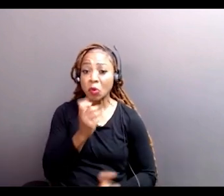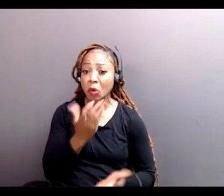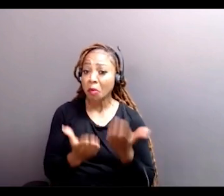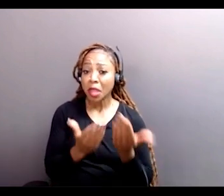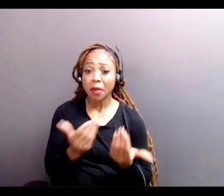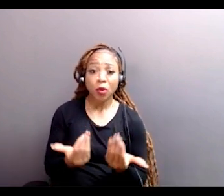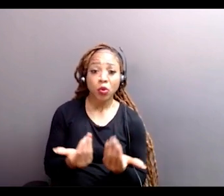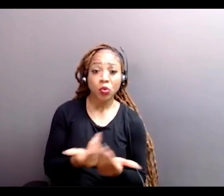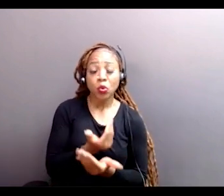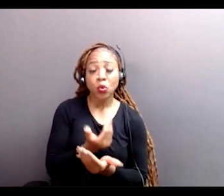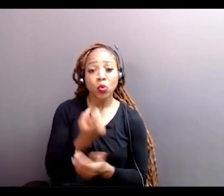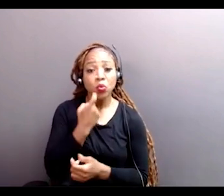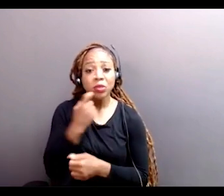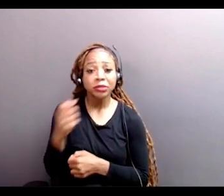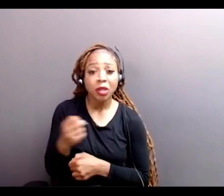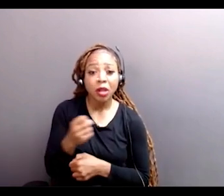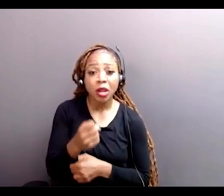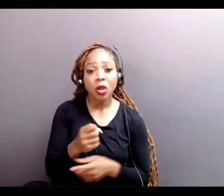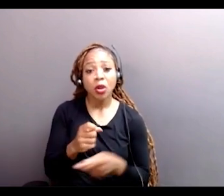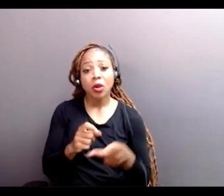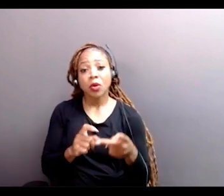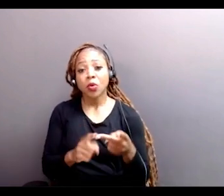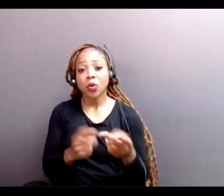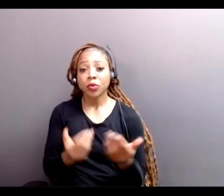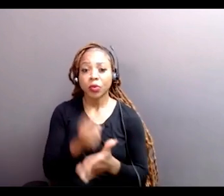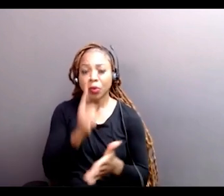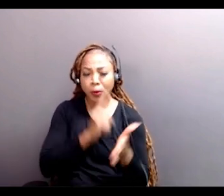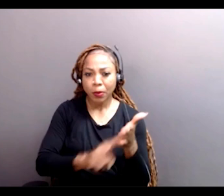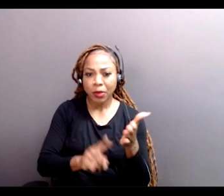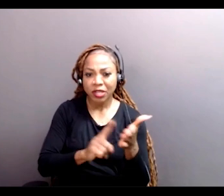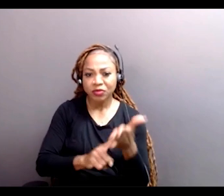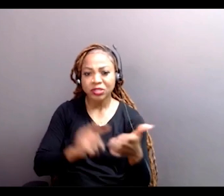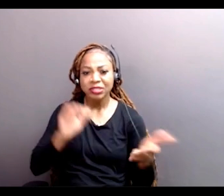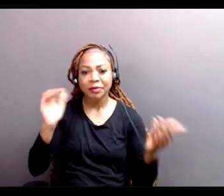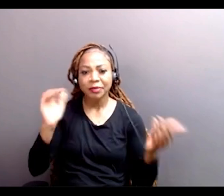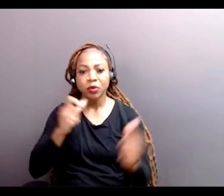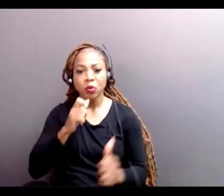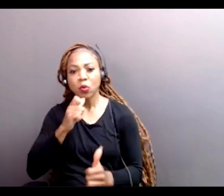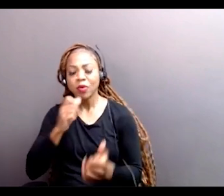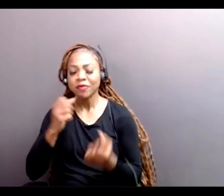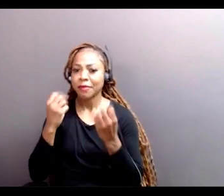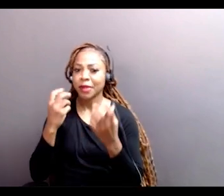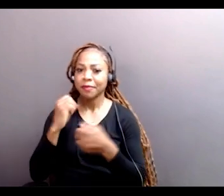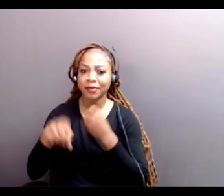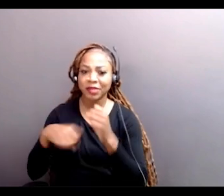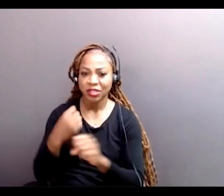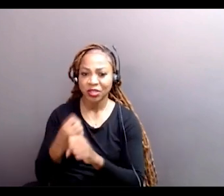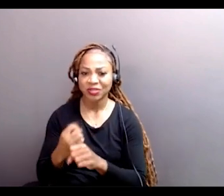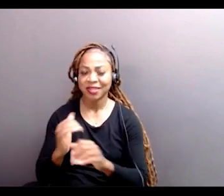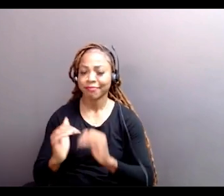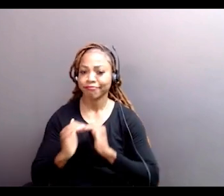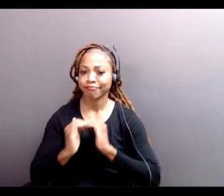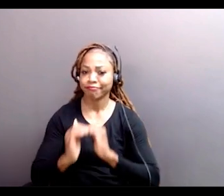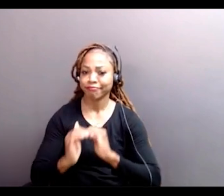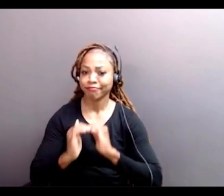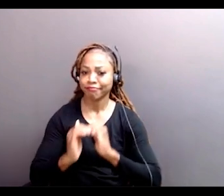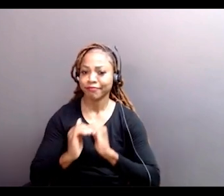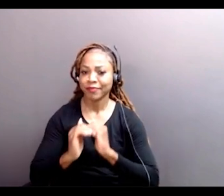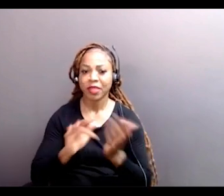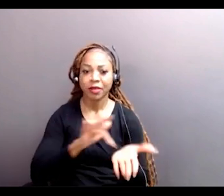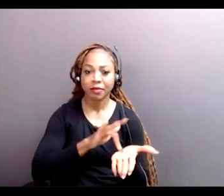may be newer practitioners and newer researchers to folks who have been doing this work for decades, right? And that was consistent